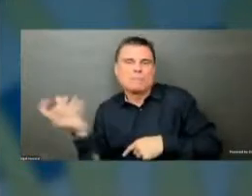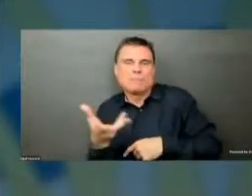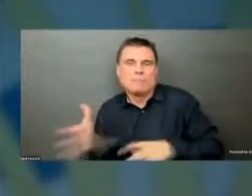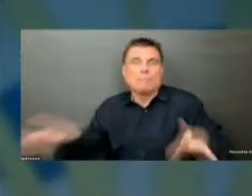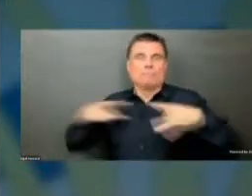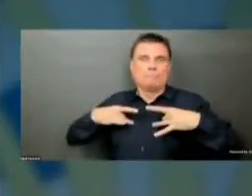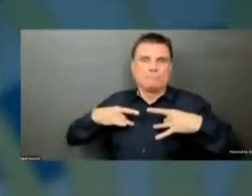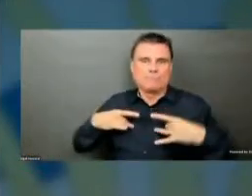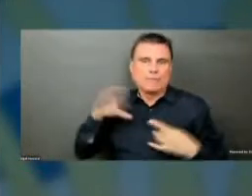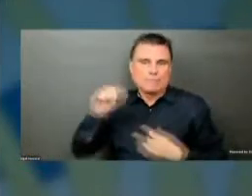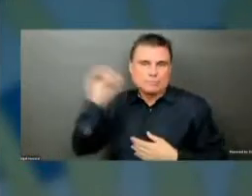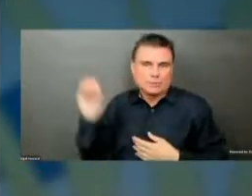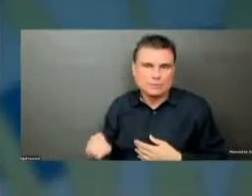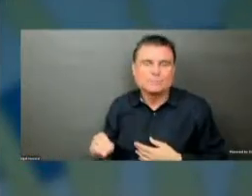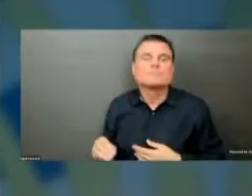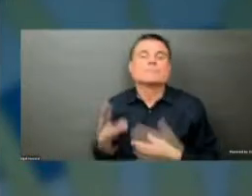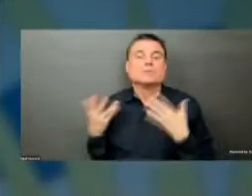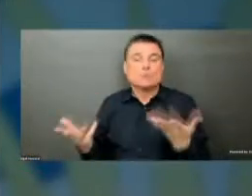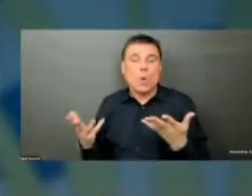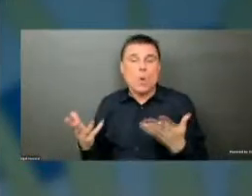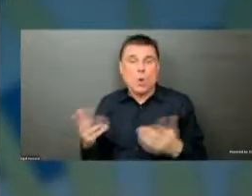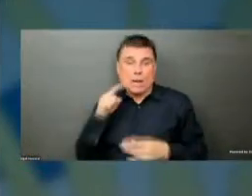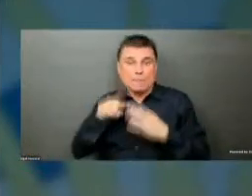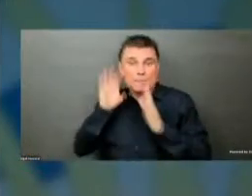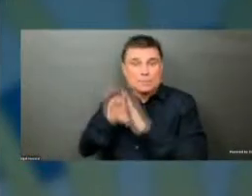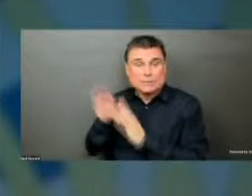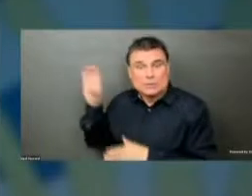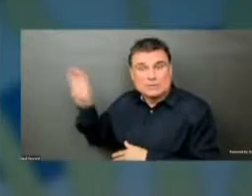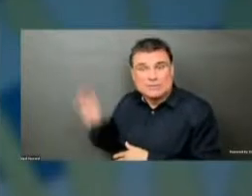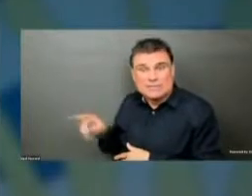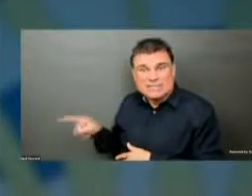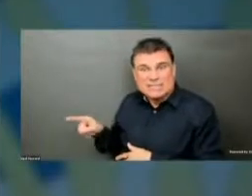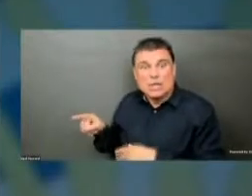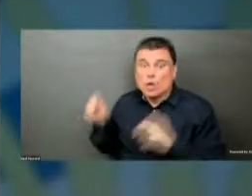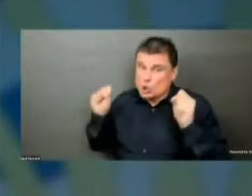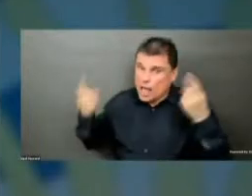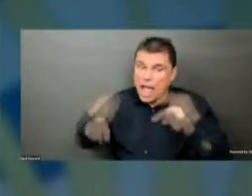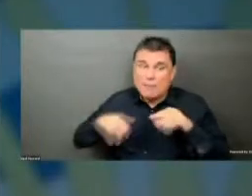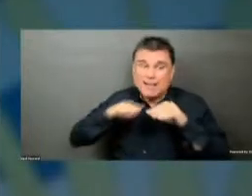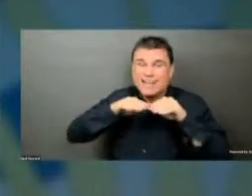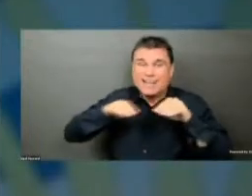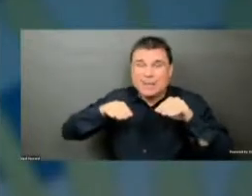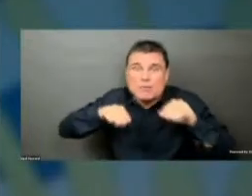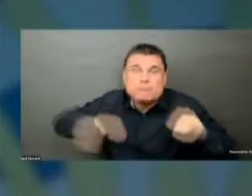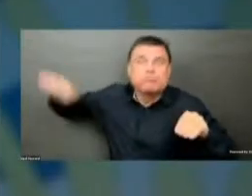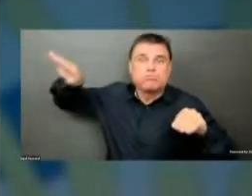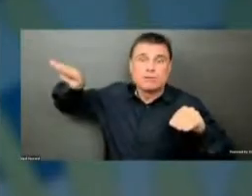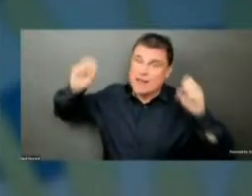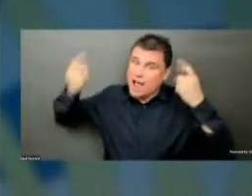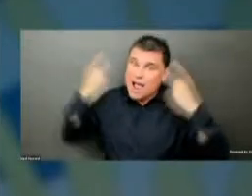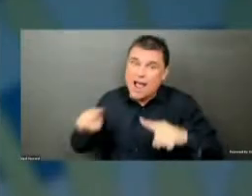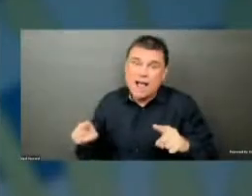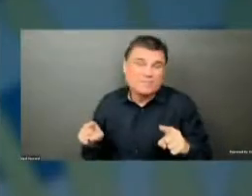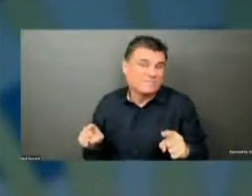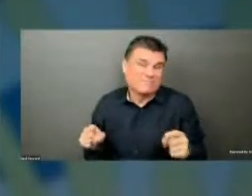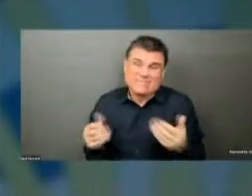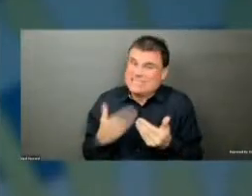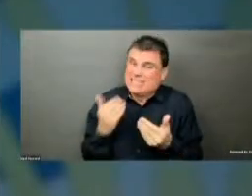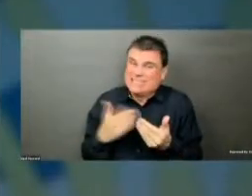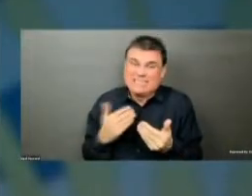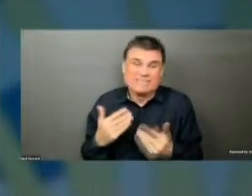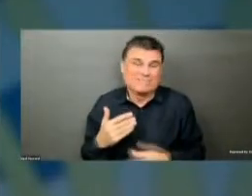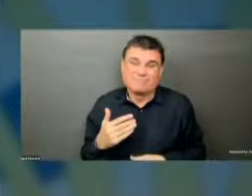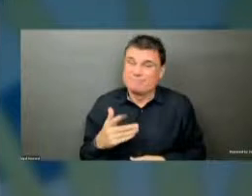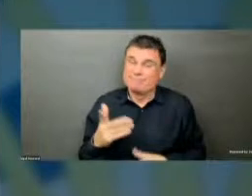rapid growth of this virus, and we've seen that happen. It can happen in a variety of ways. One, it can happen by